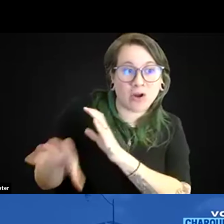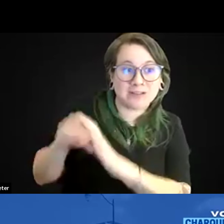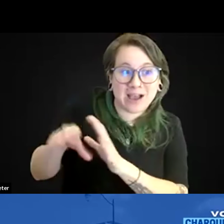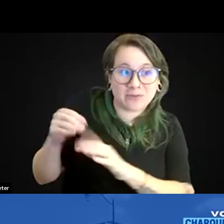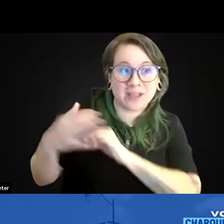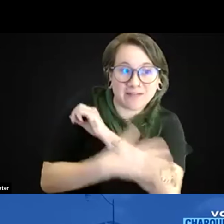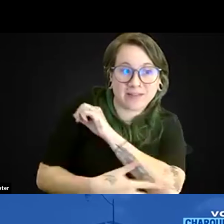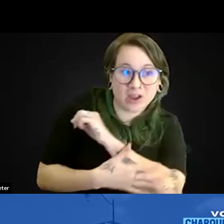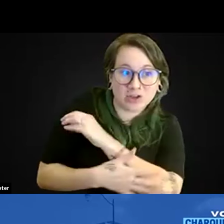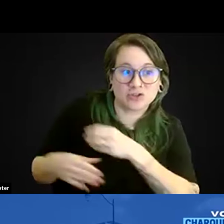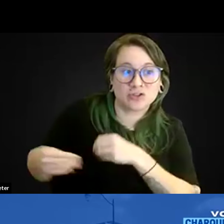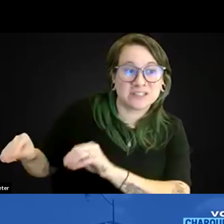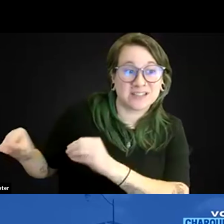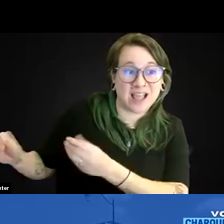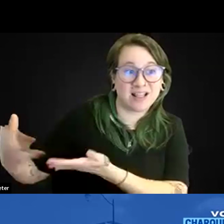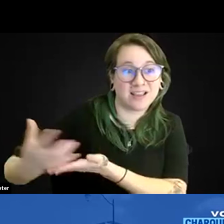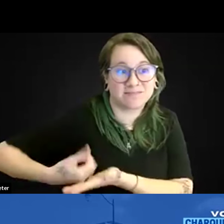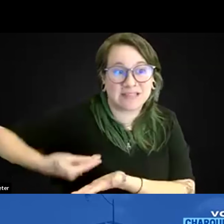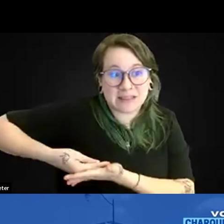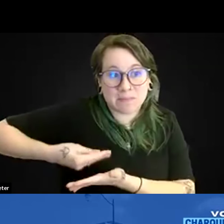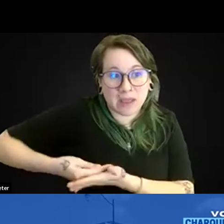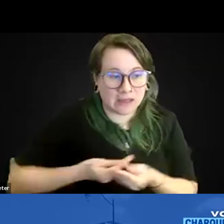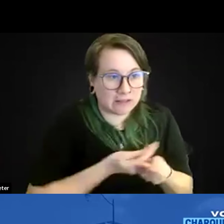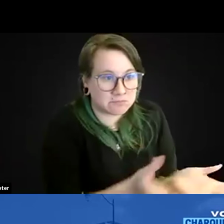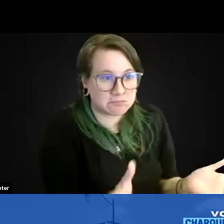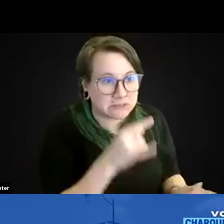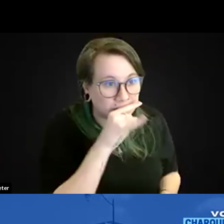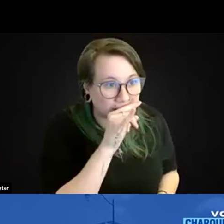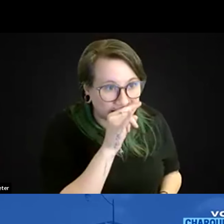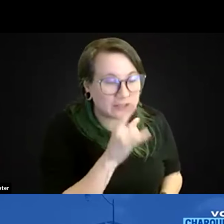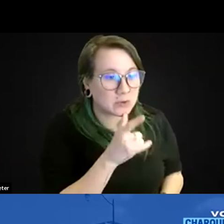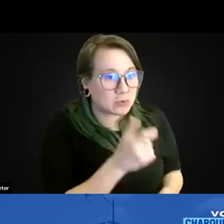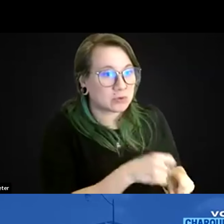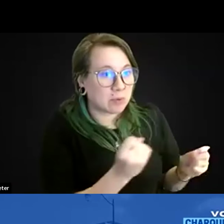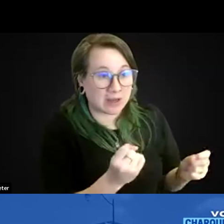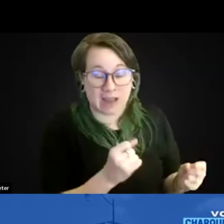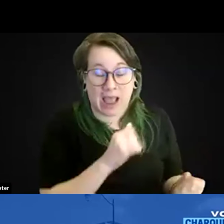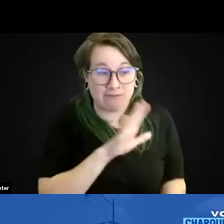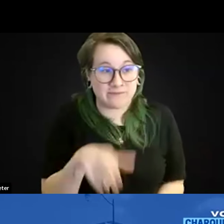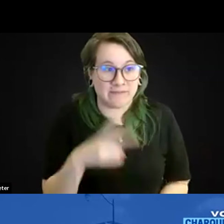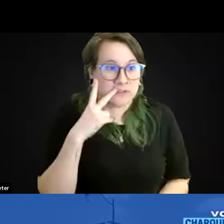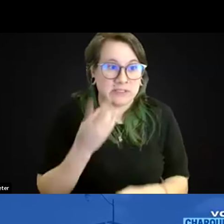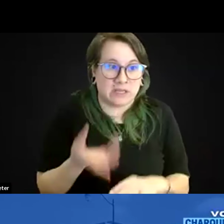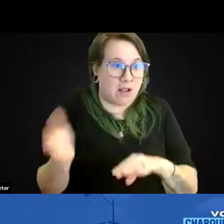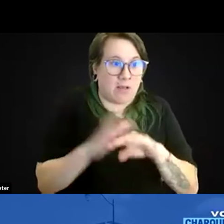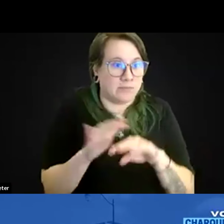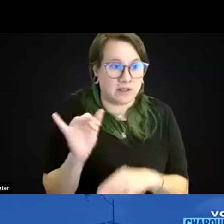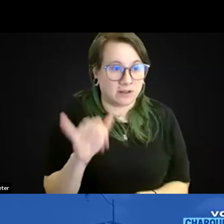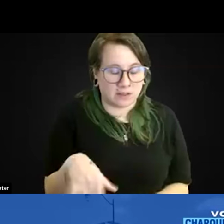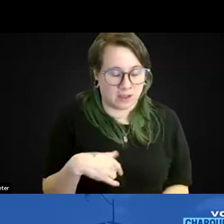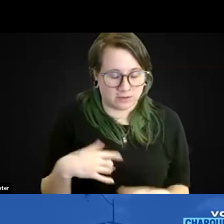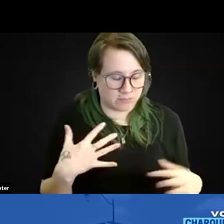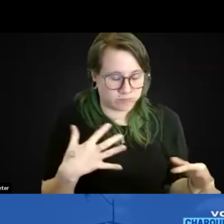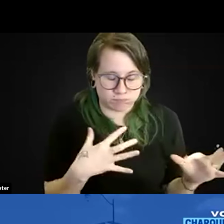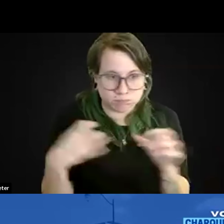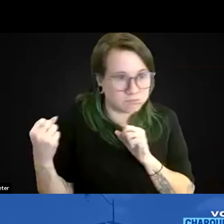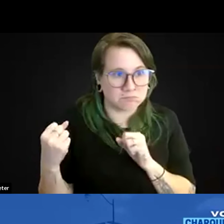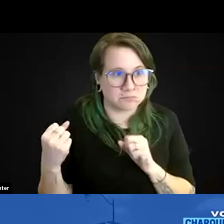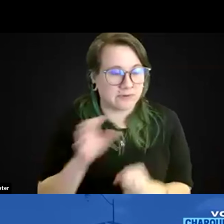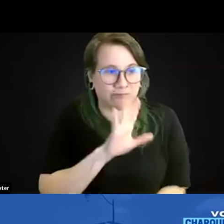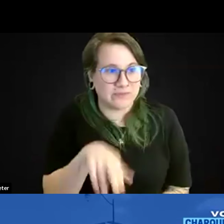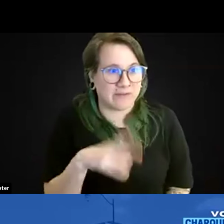country and getting money to kids. And I've never seen an uptick like this before. It is like at a speed that we